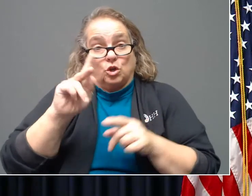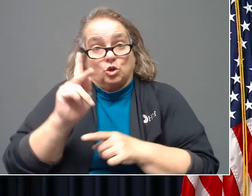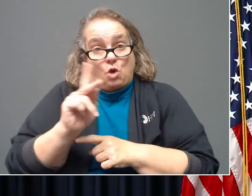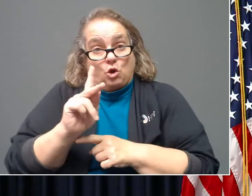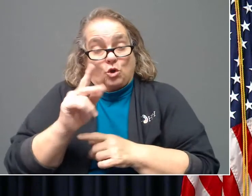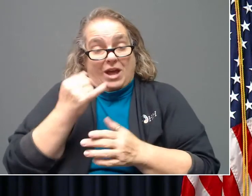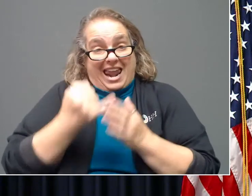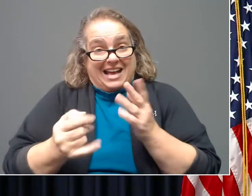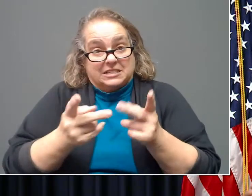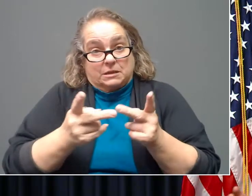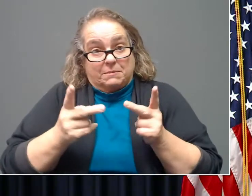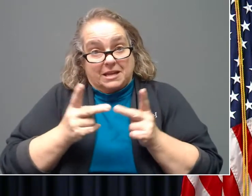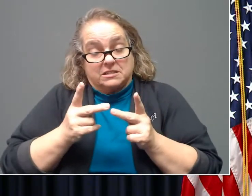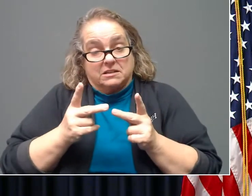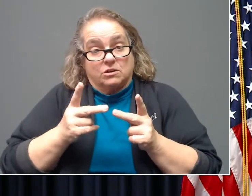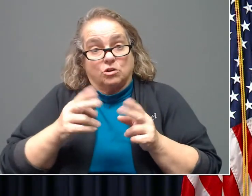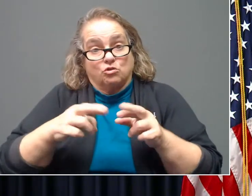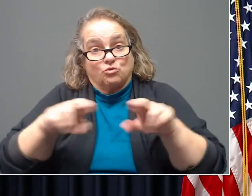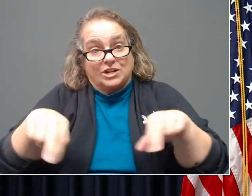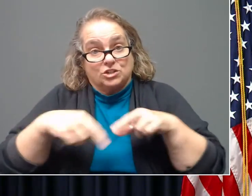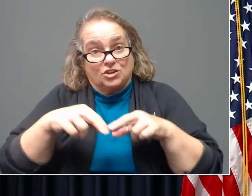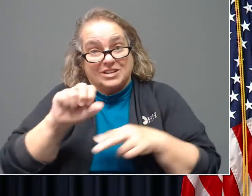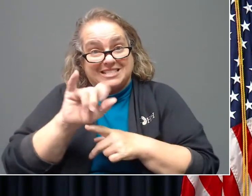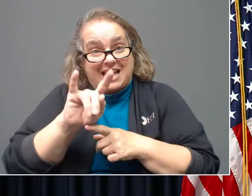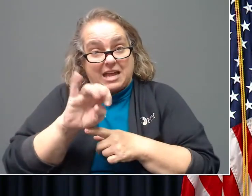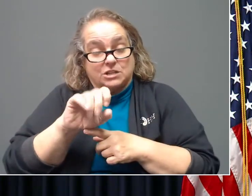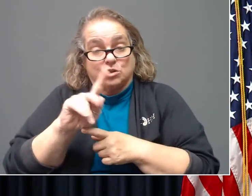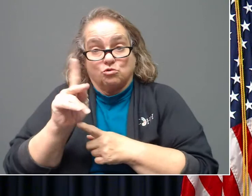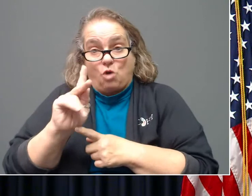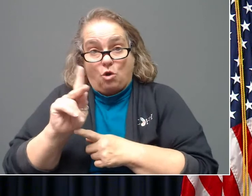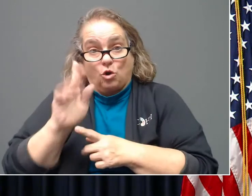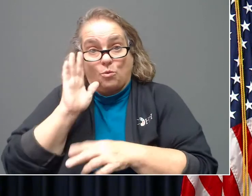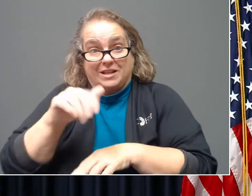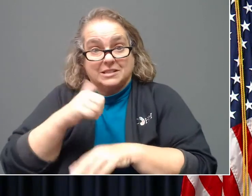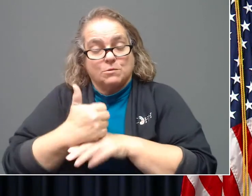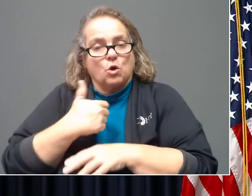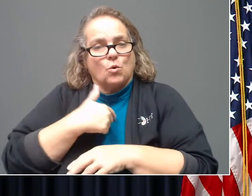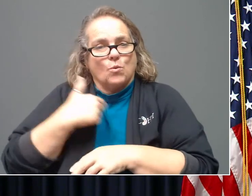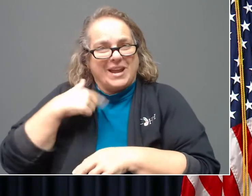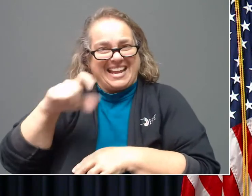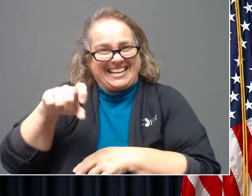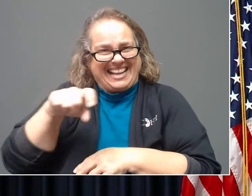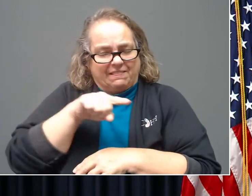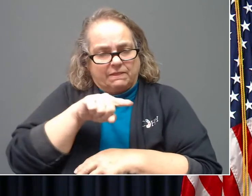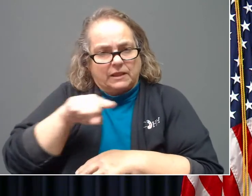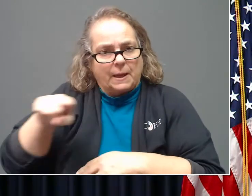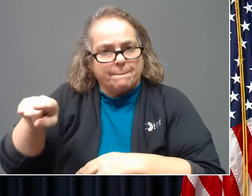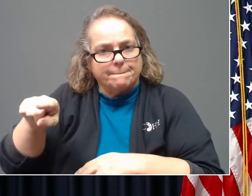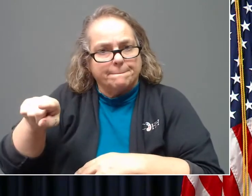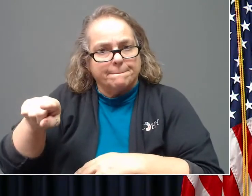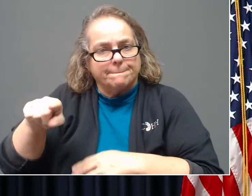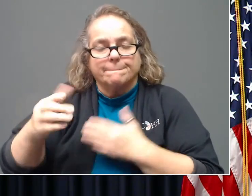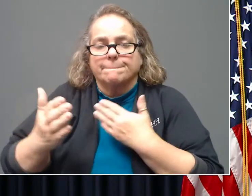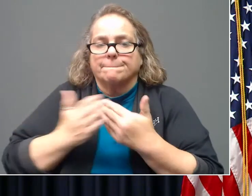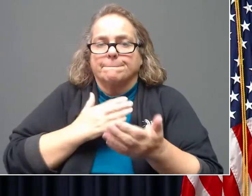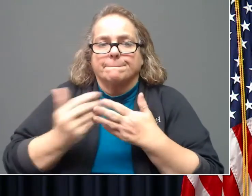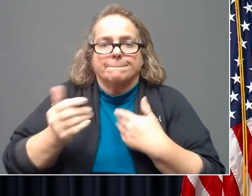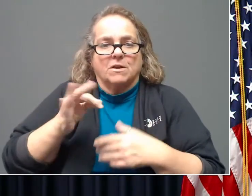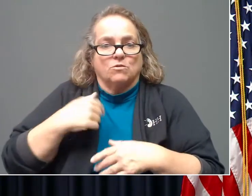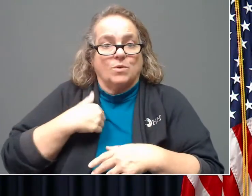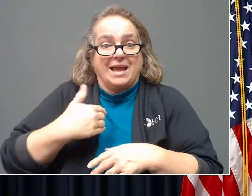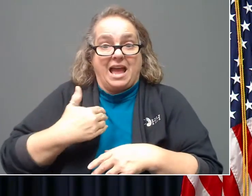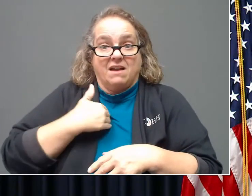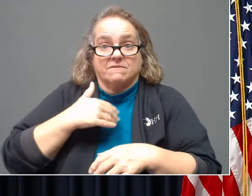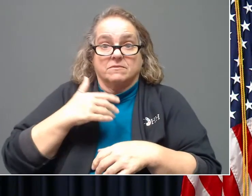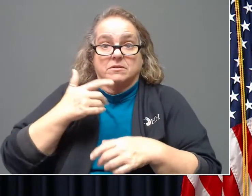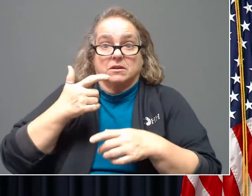need those and other partners that we are using, even if we don't have a significant increase